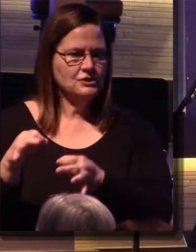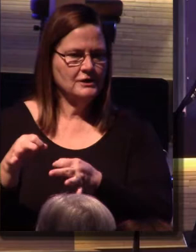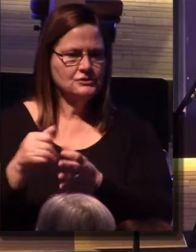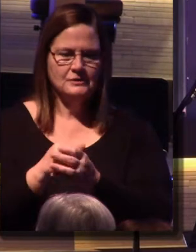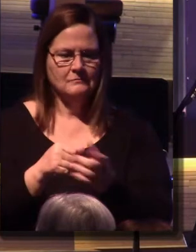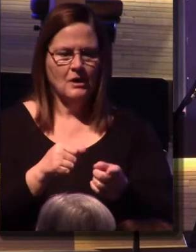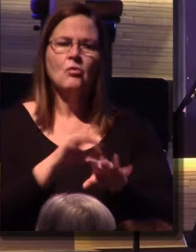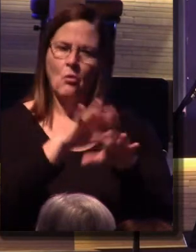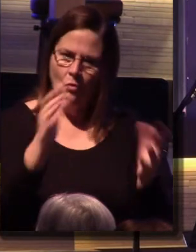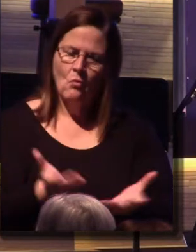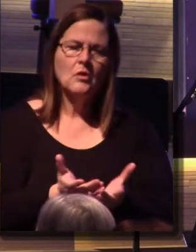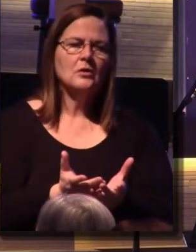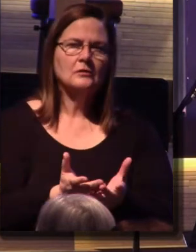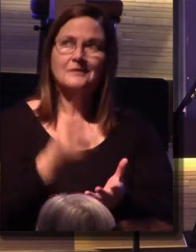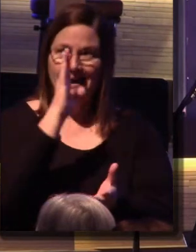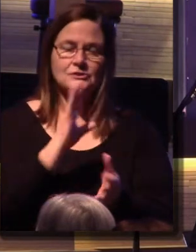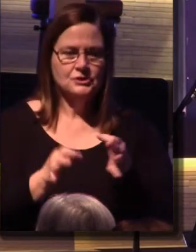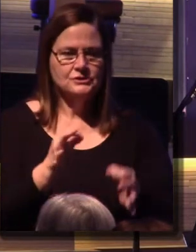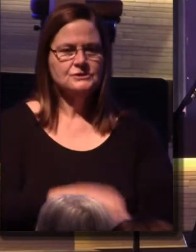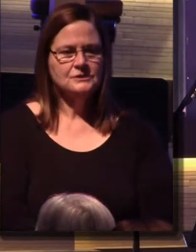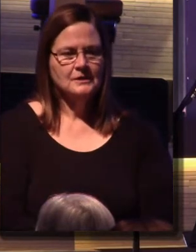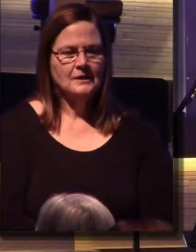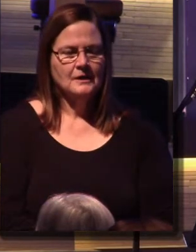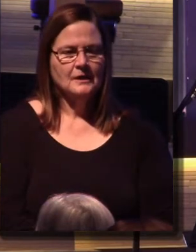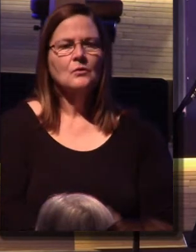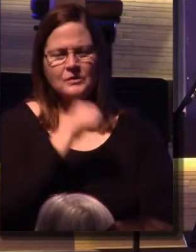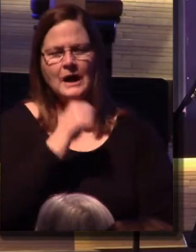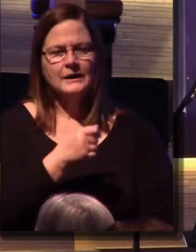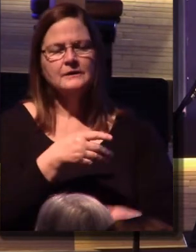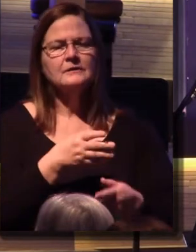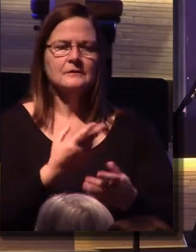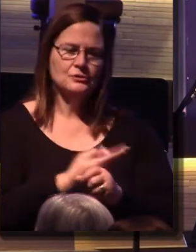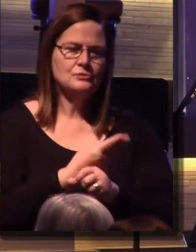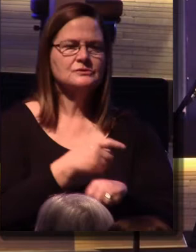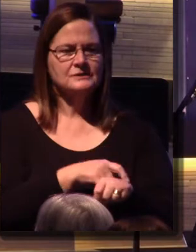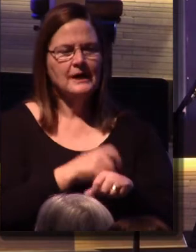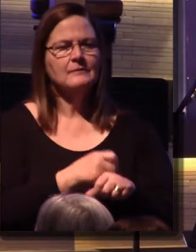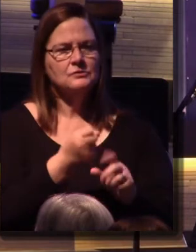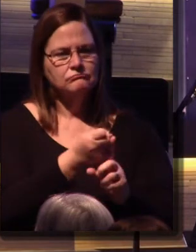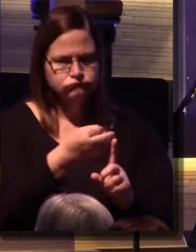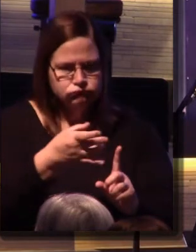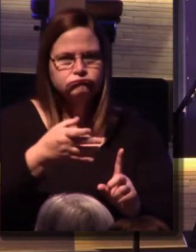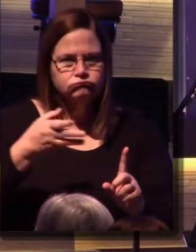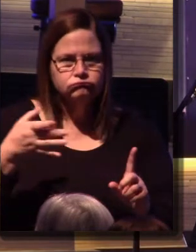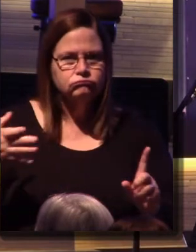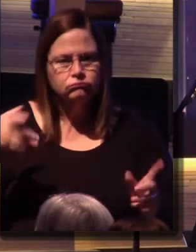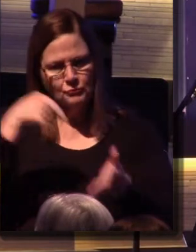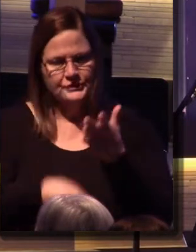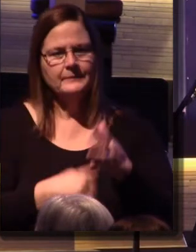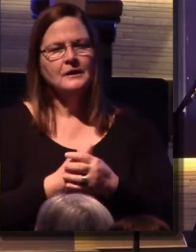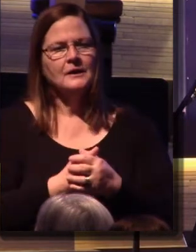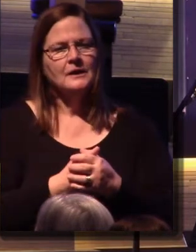land that falls under his judgment. And then we won't take the time to unpack all of this, but just I want you to note that